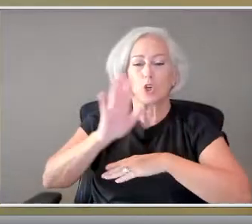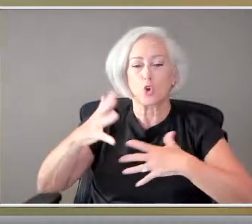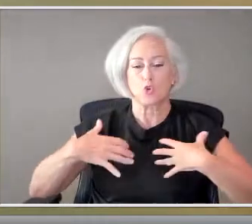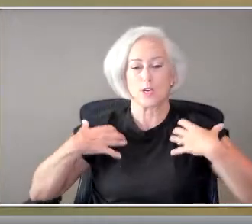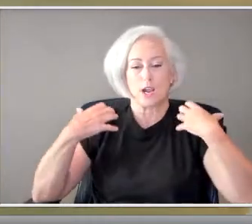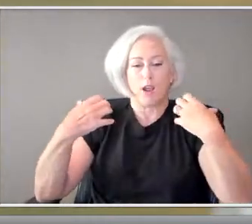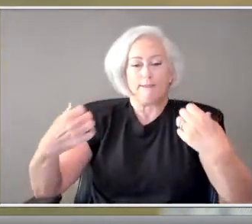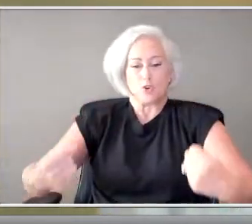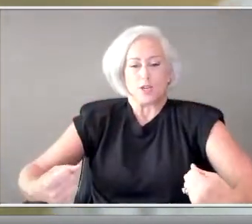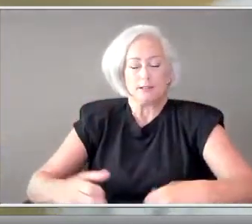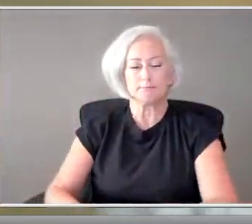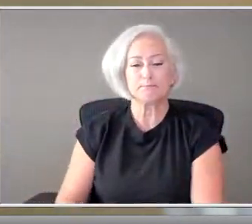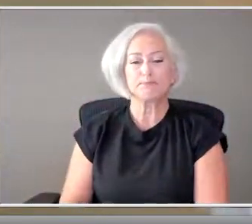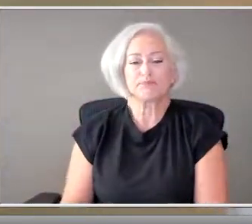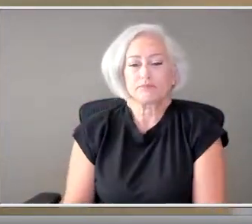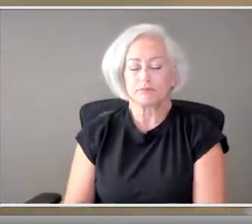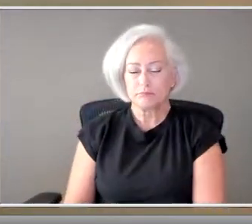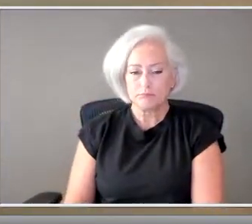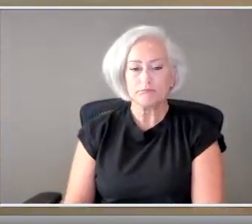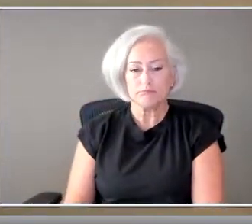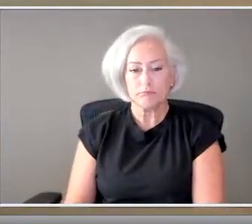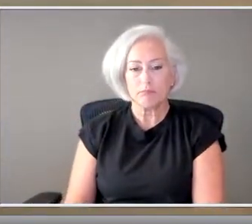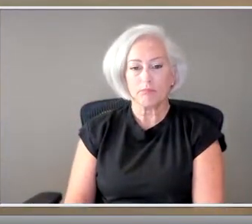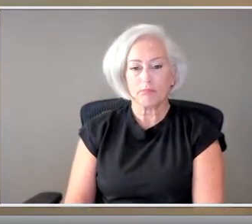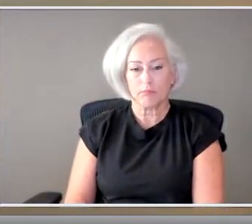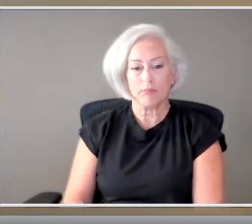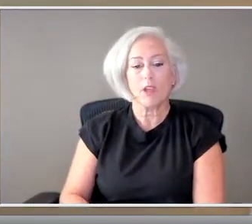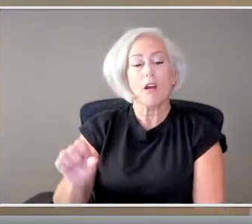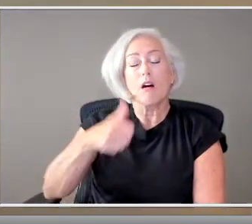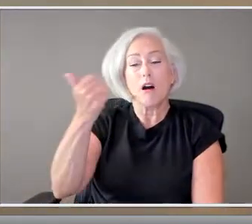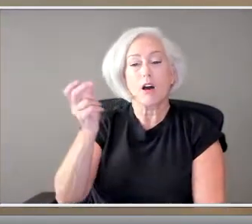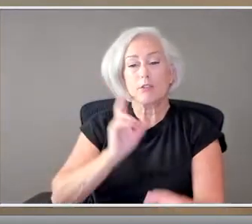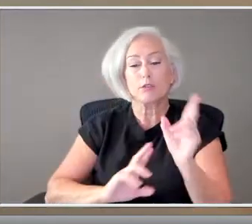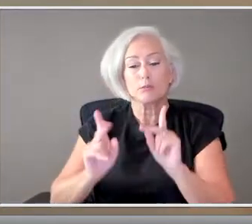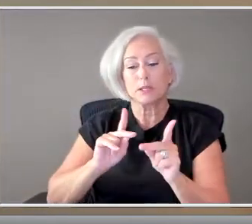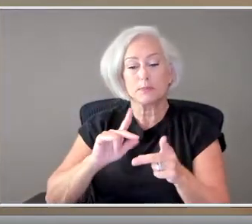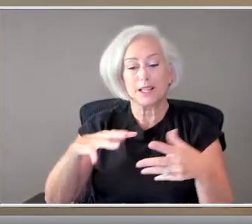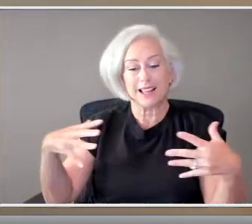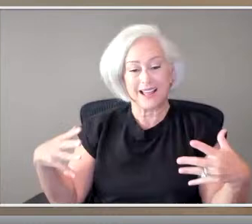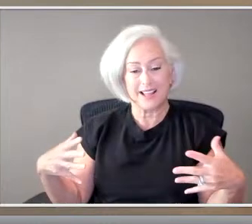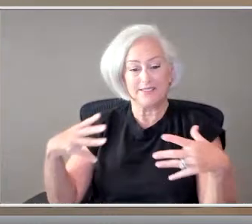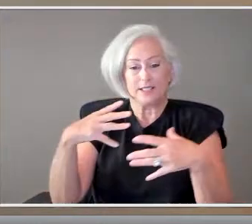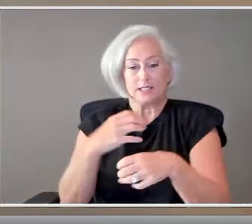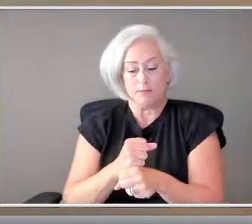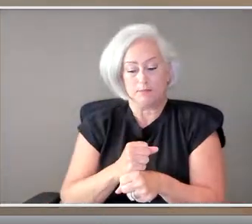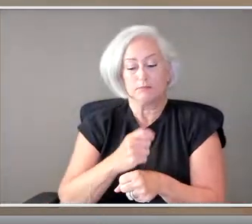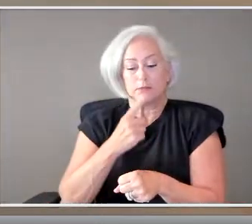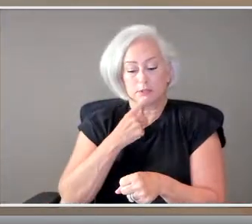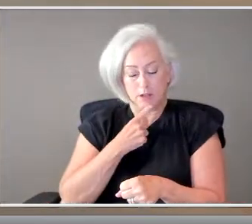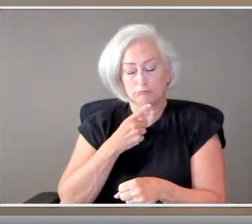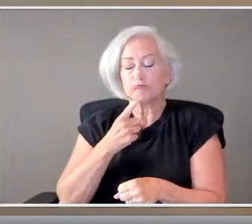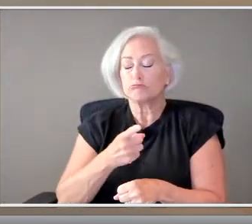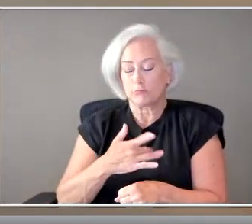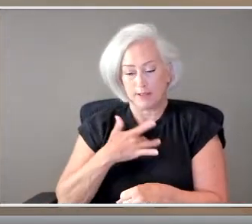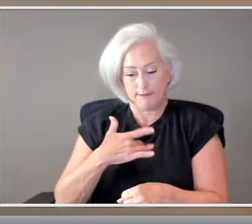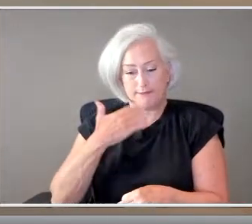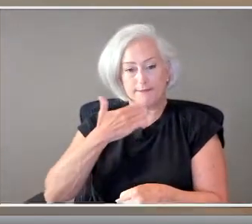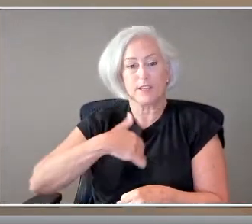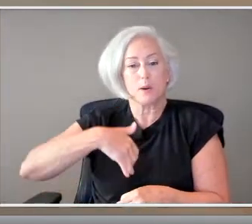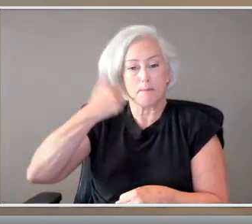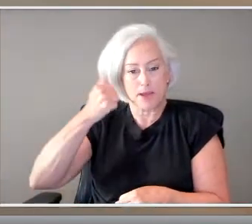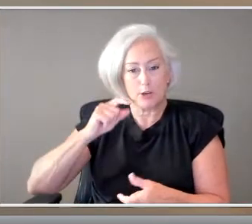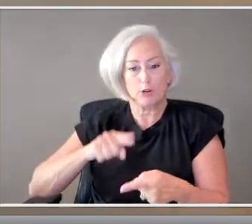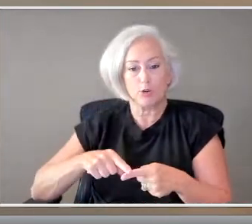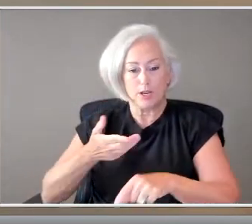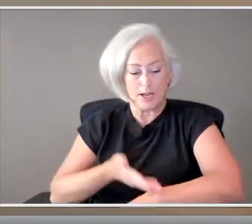I think that the others have summed this up in terms of making her feel better,